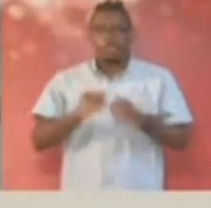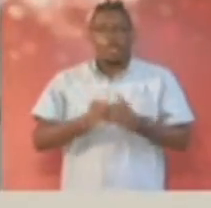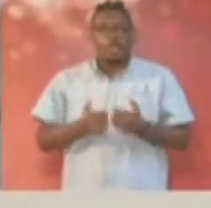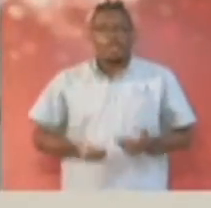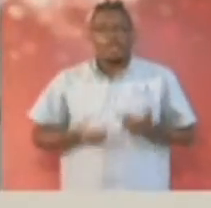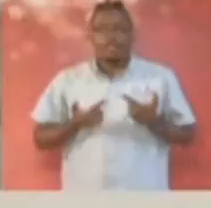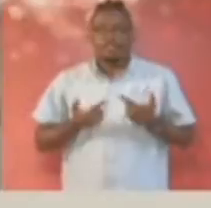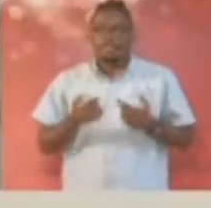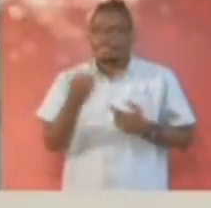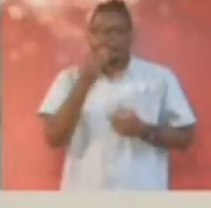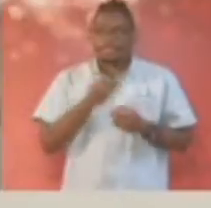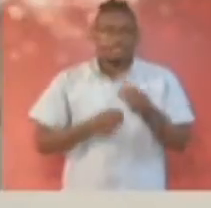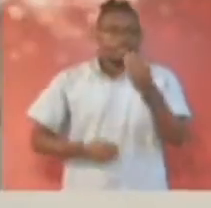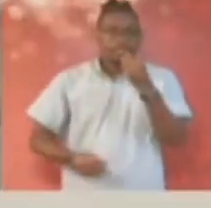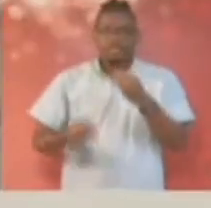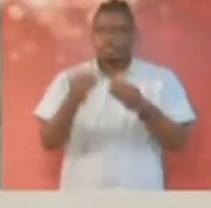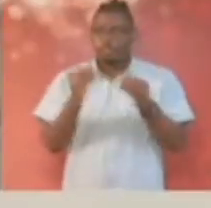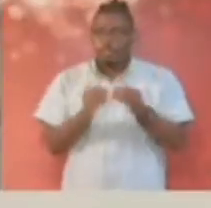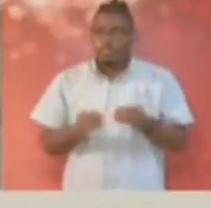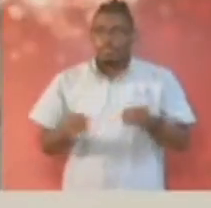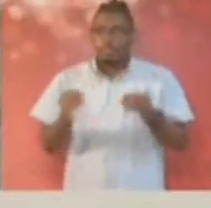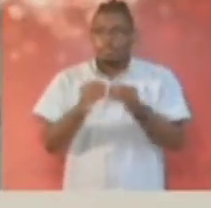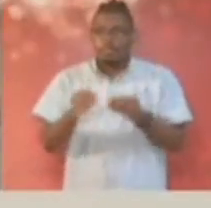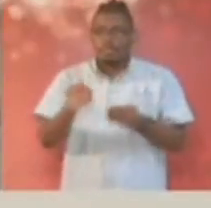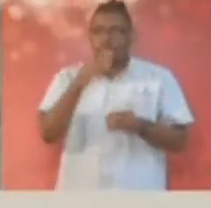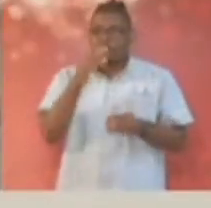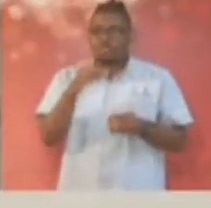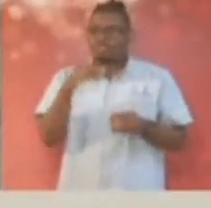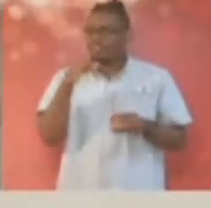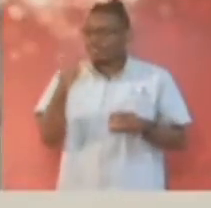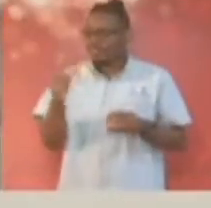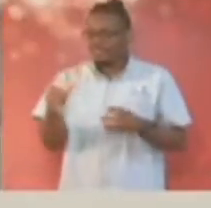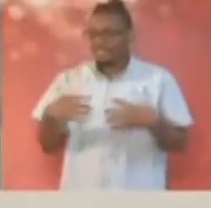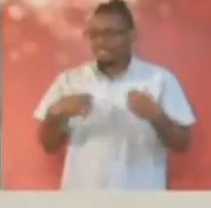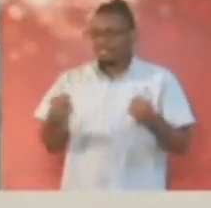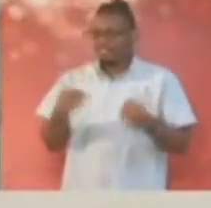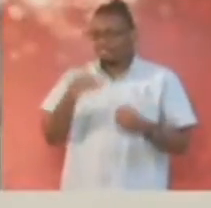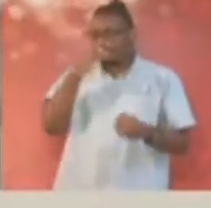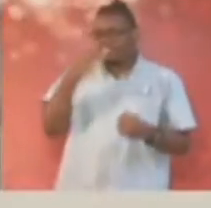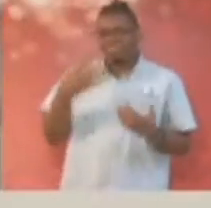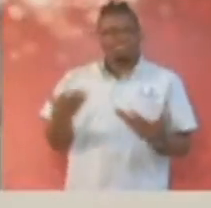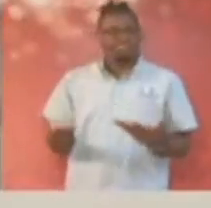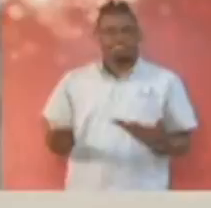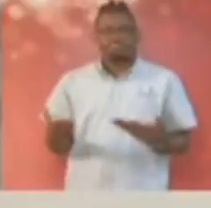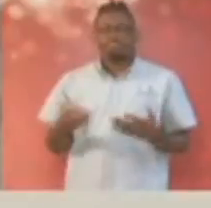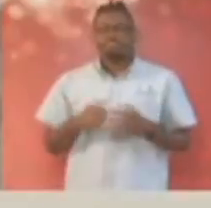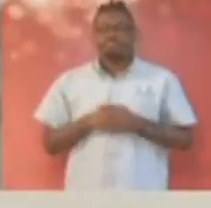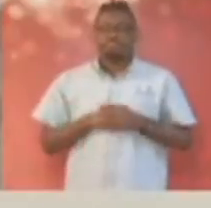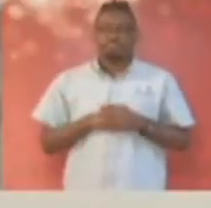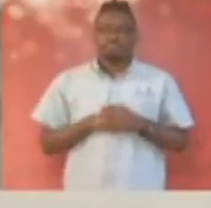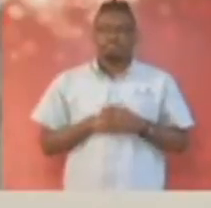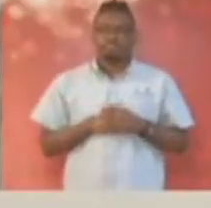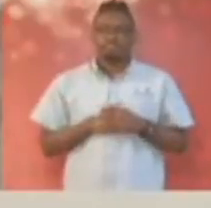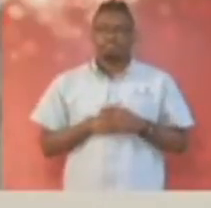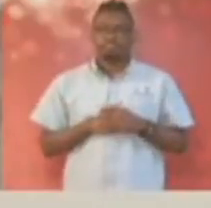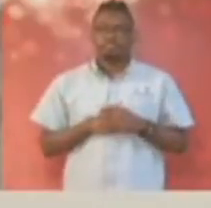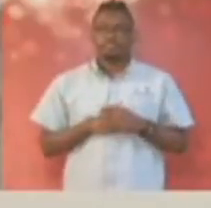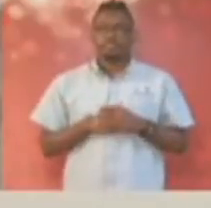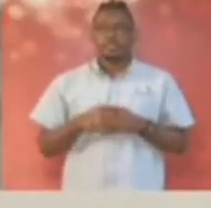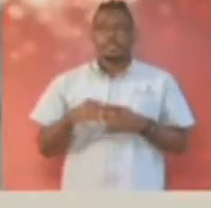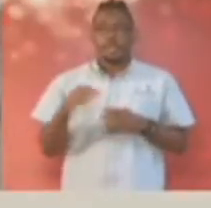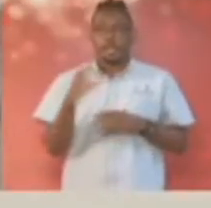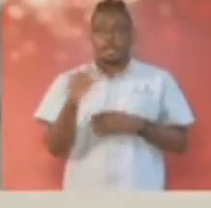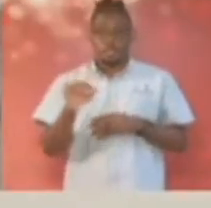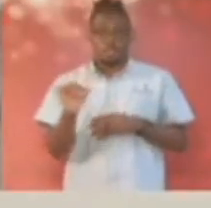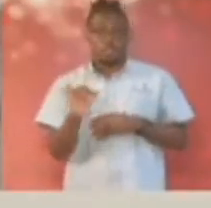environment because some of the biological risk factors, and by the way, it's a